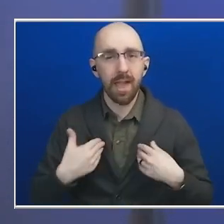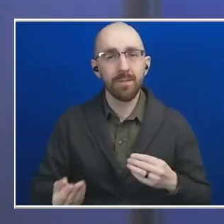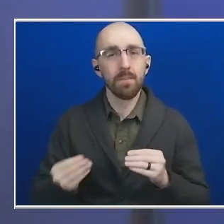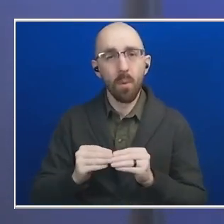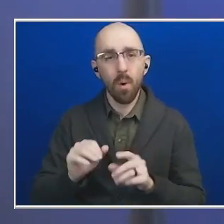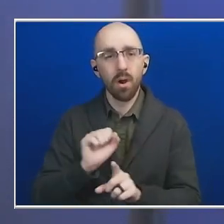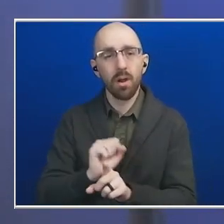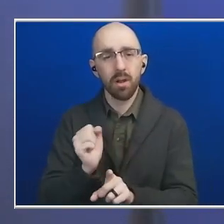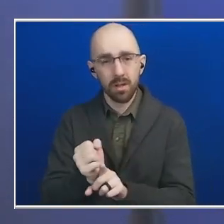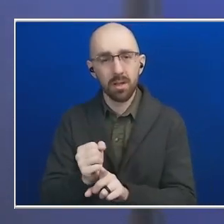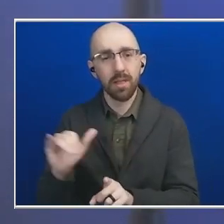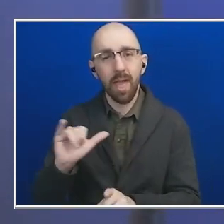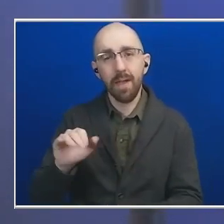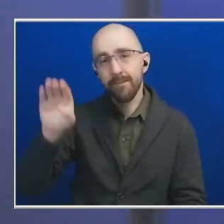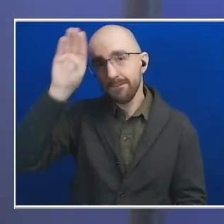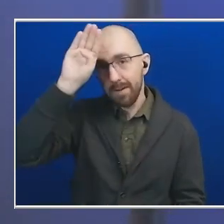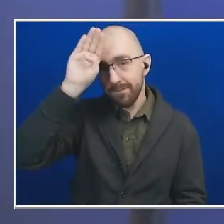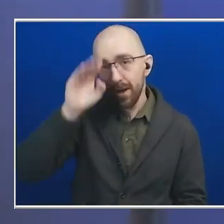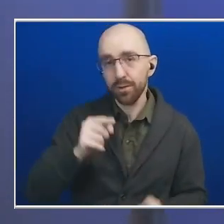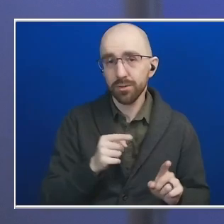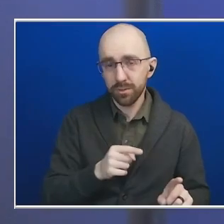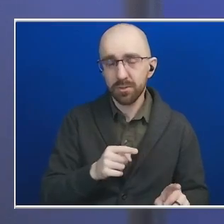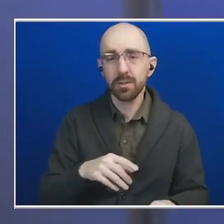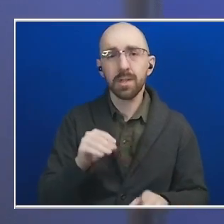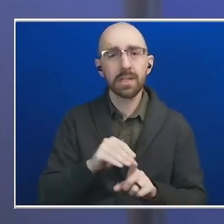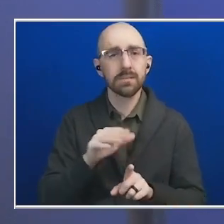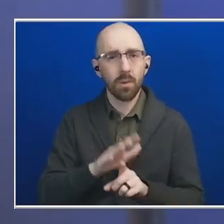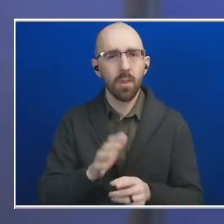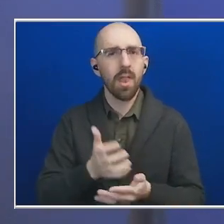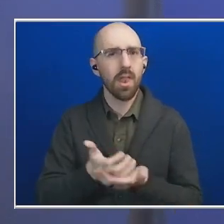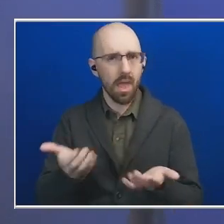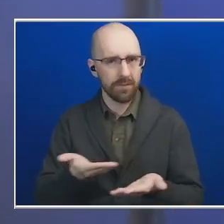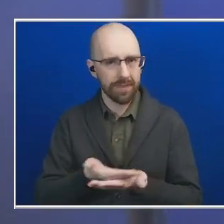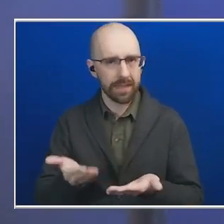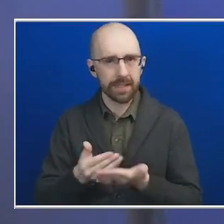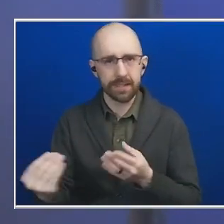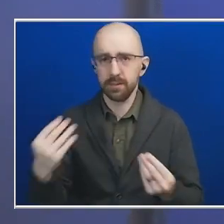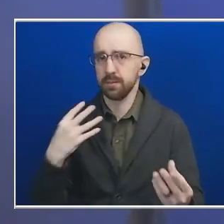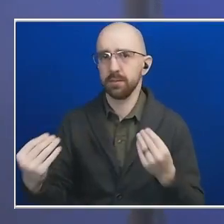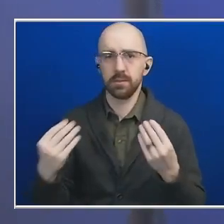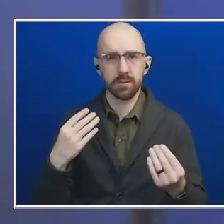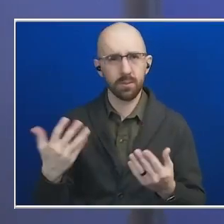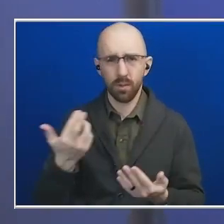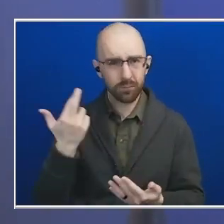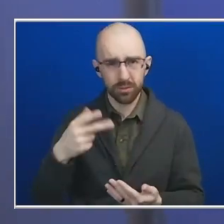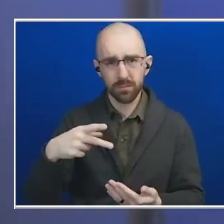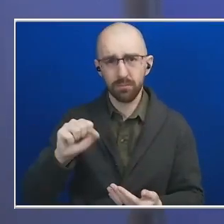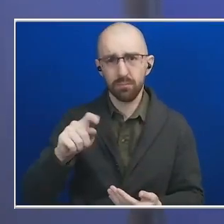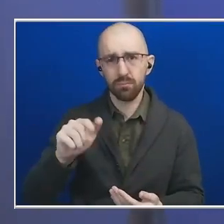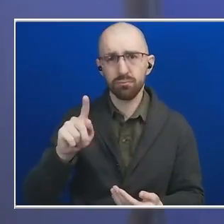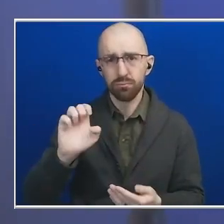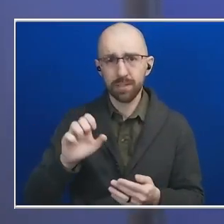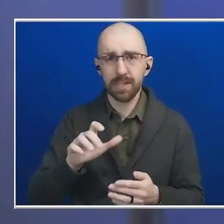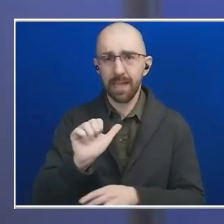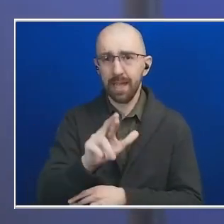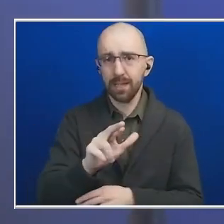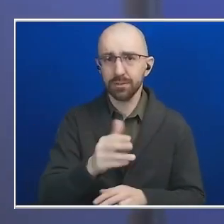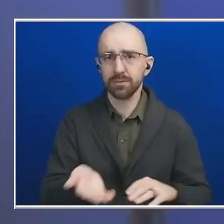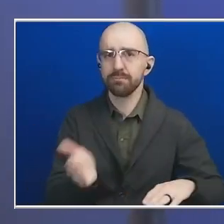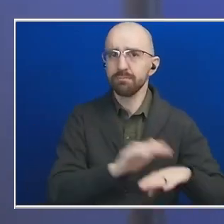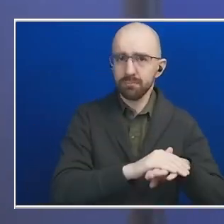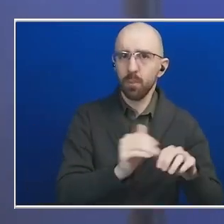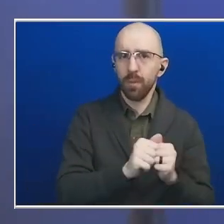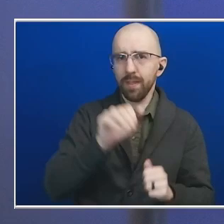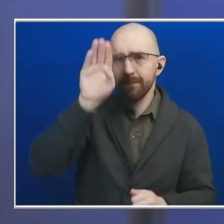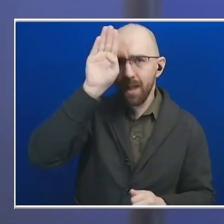like firefighters are exposed to a lot of things, and for whatever reason, prostate cancer rates are higher among firefighters.